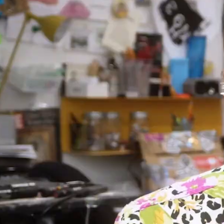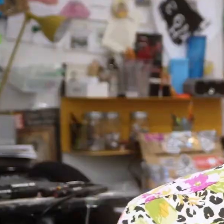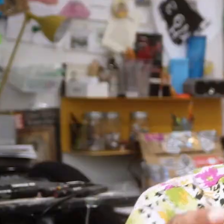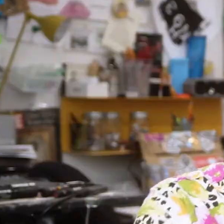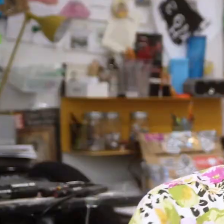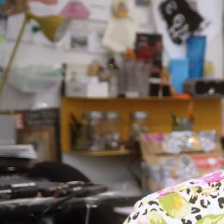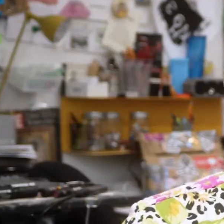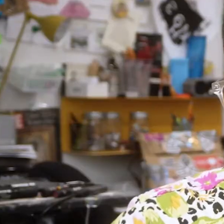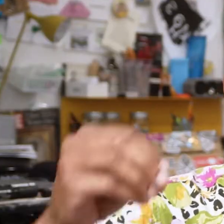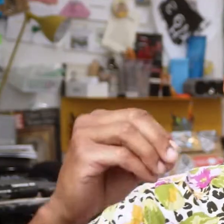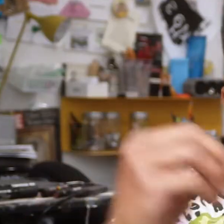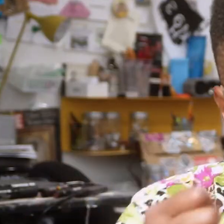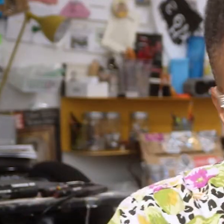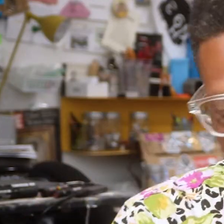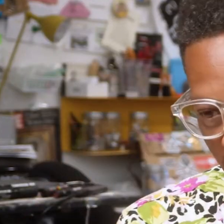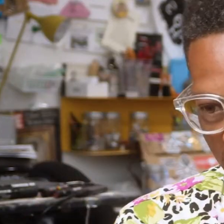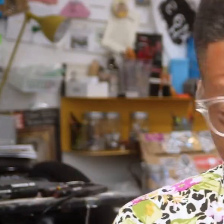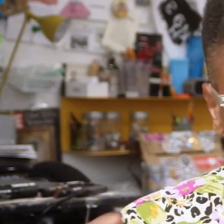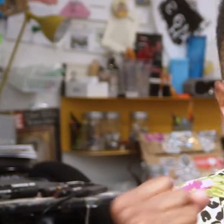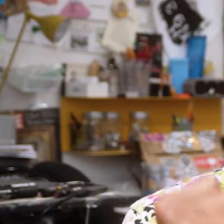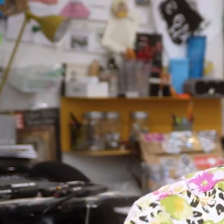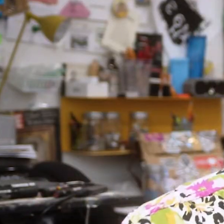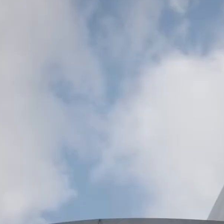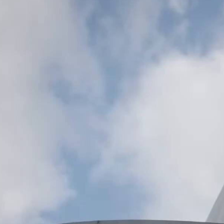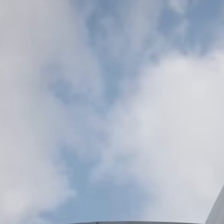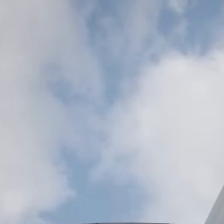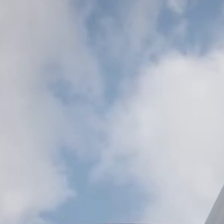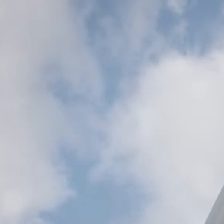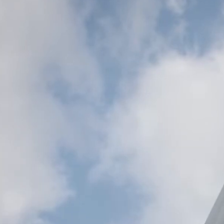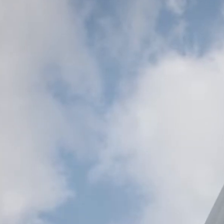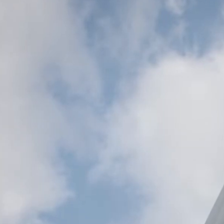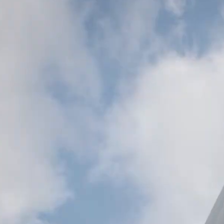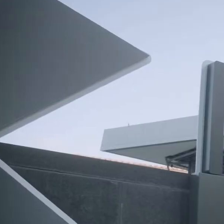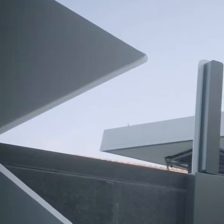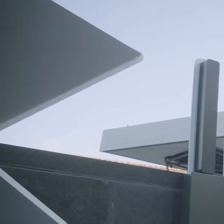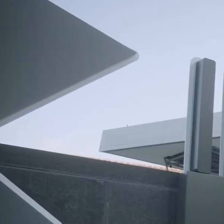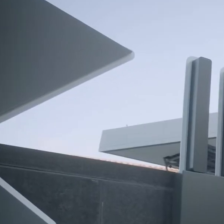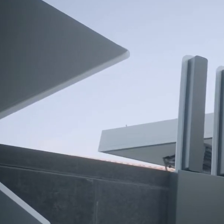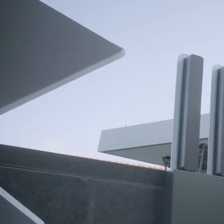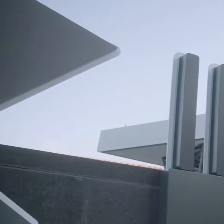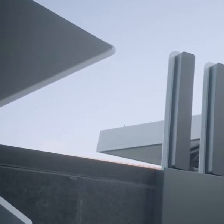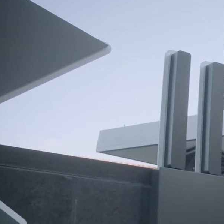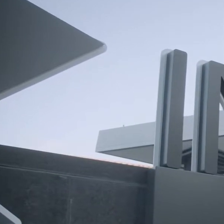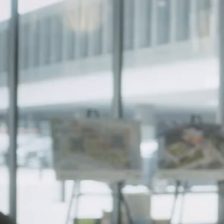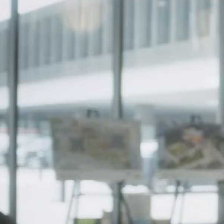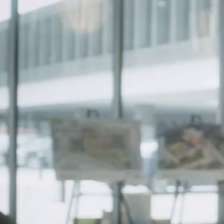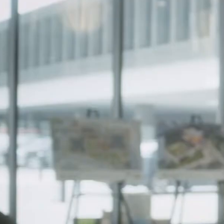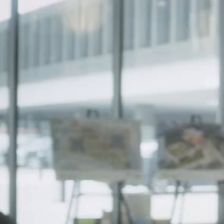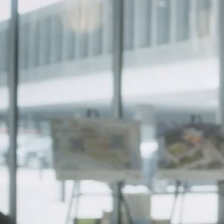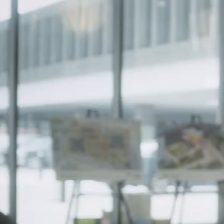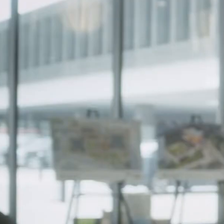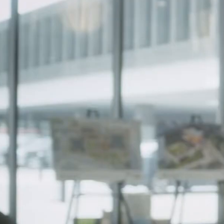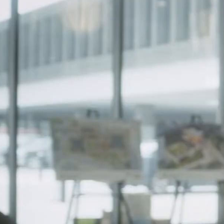that says, hey, I enjoy this city of Rochester. We're a commercial real estate development company, and we've